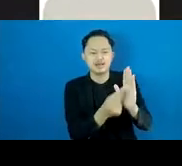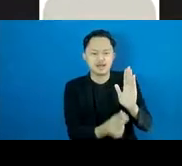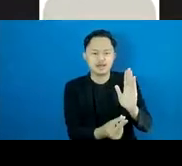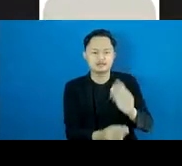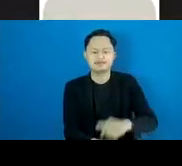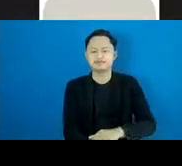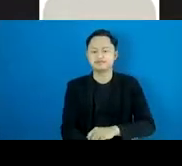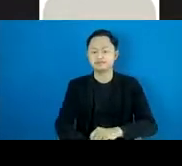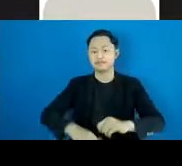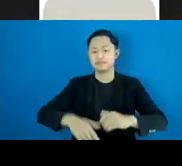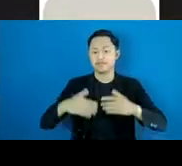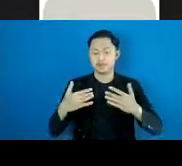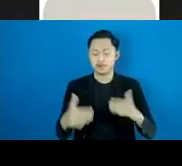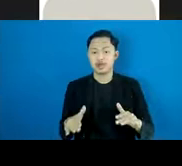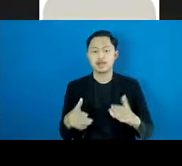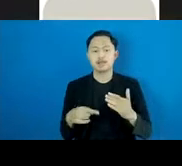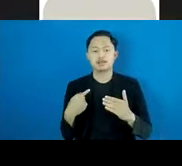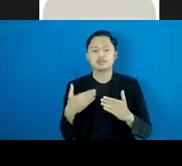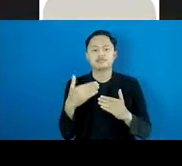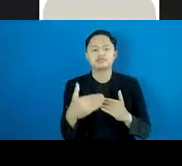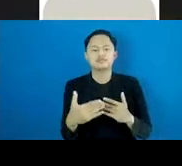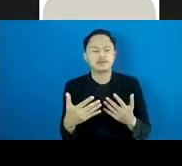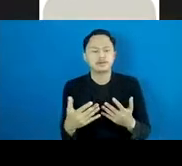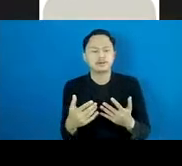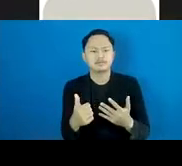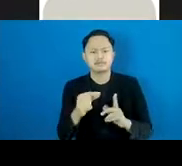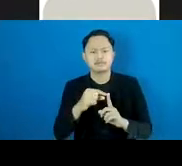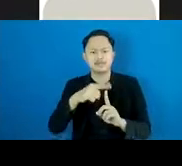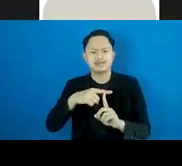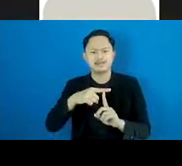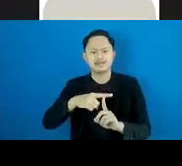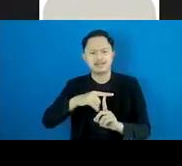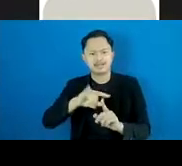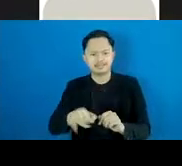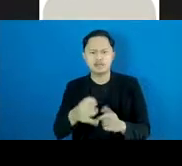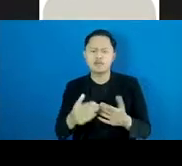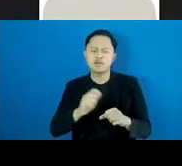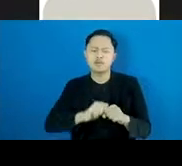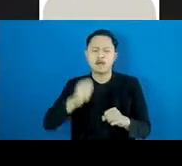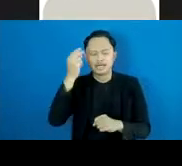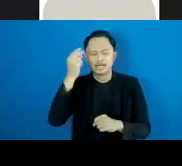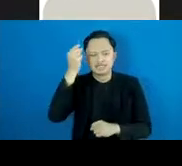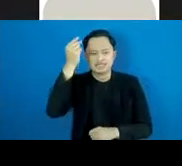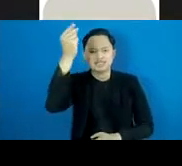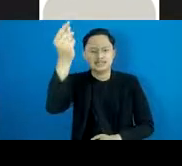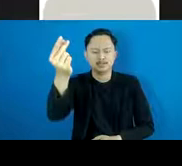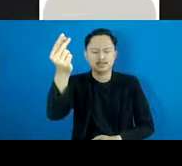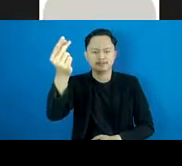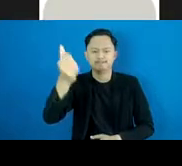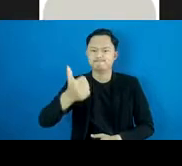can hope that the scaling up that TransJakarta is planning can be achieved. Next slide,